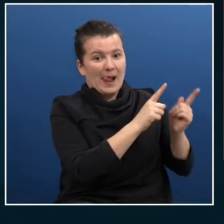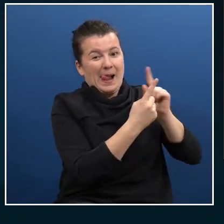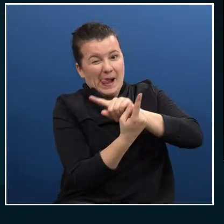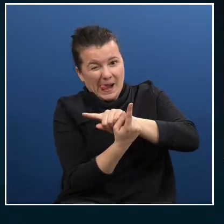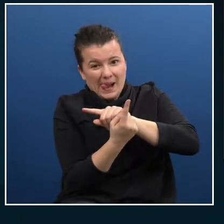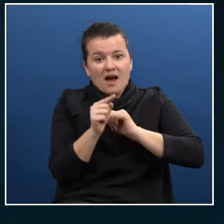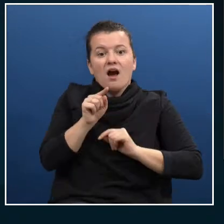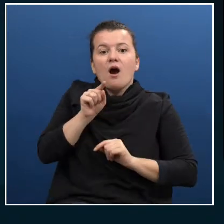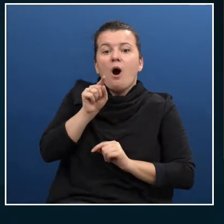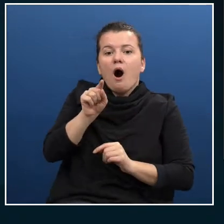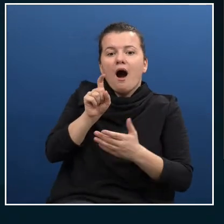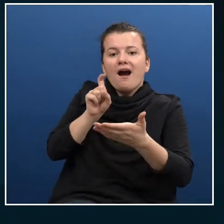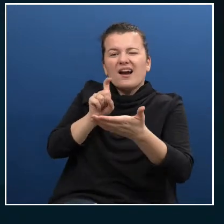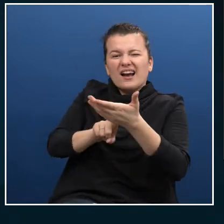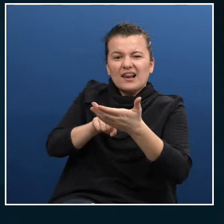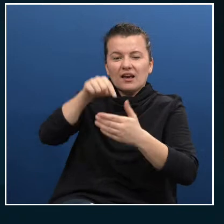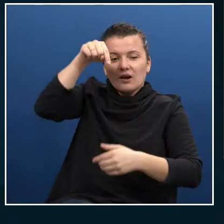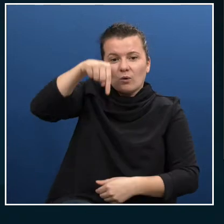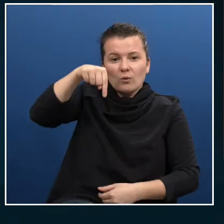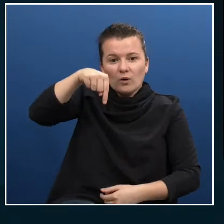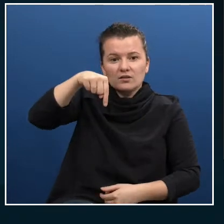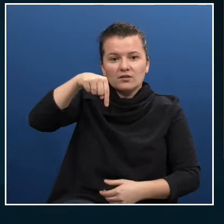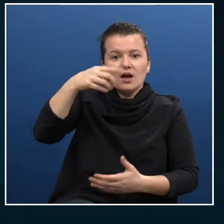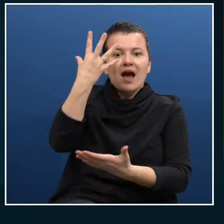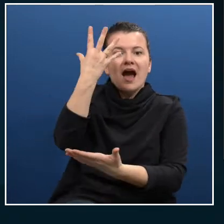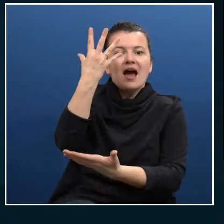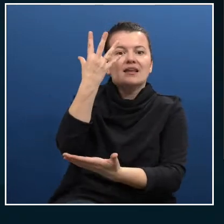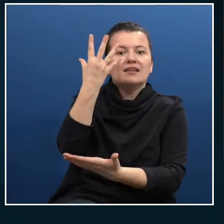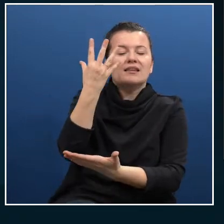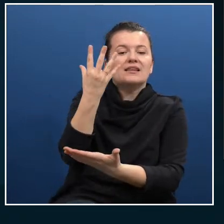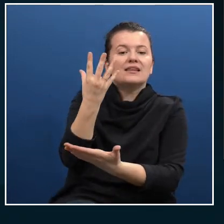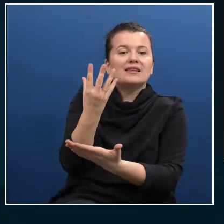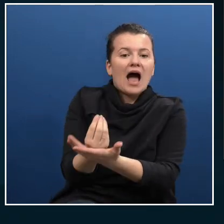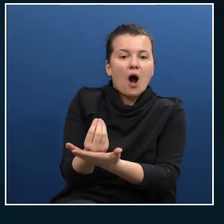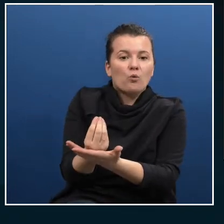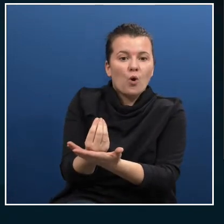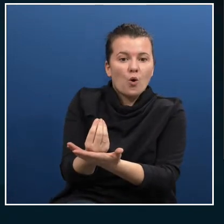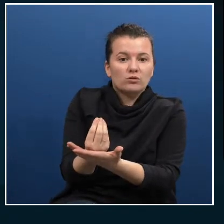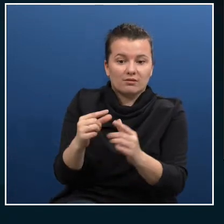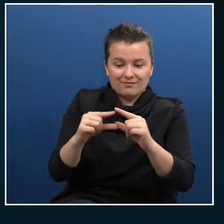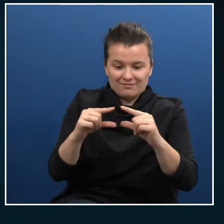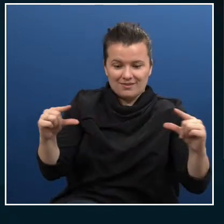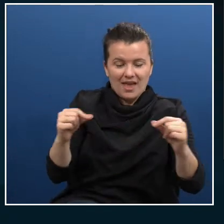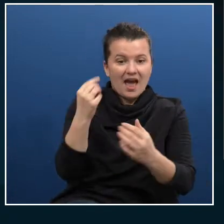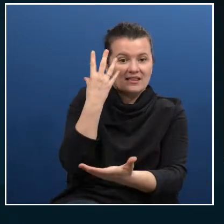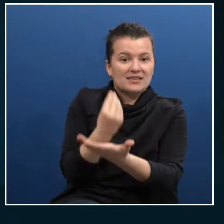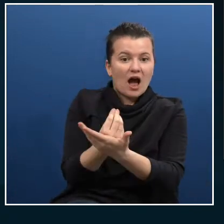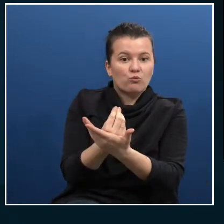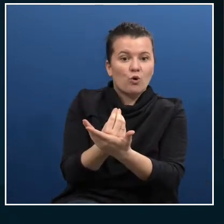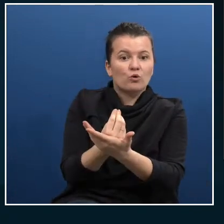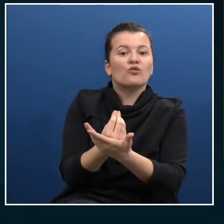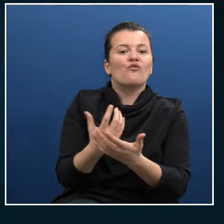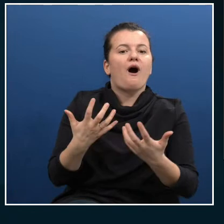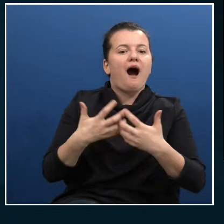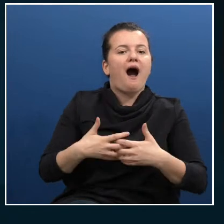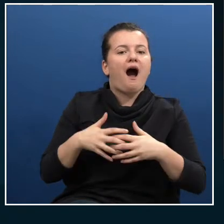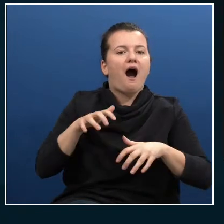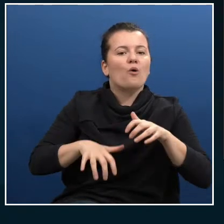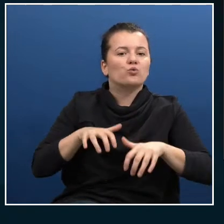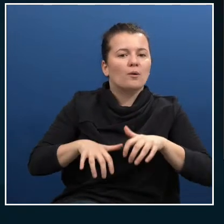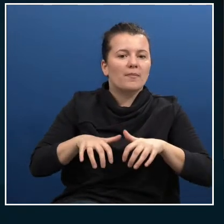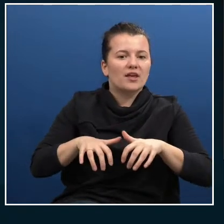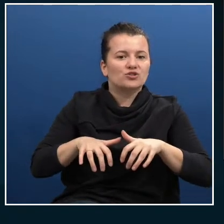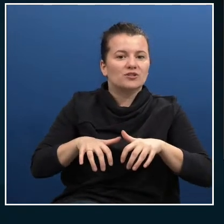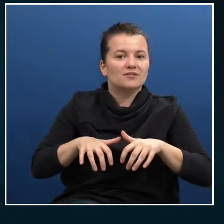link at the bottom saying download the template for automation. And what it does is it guides you through a